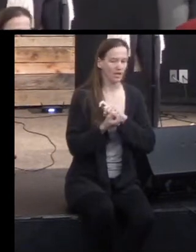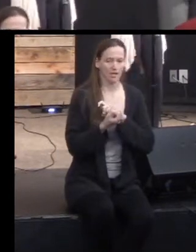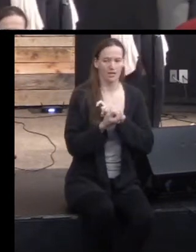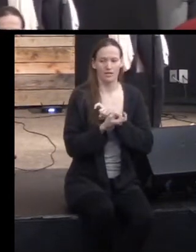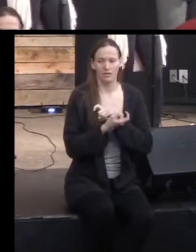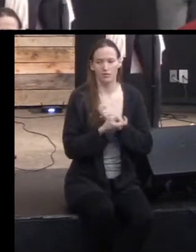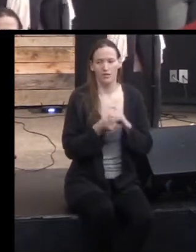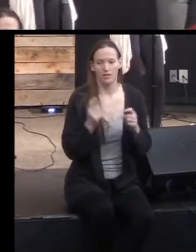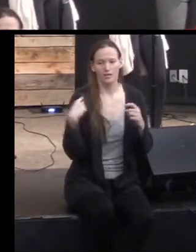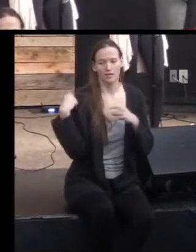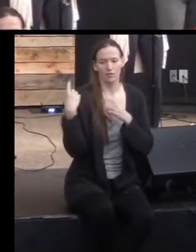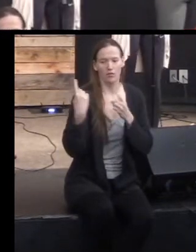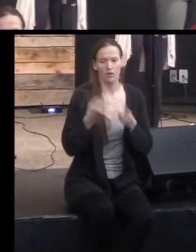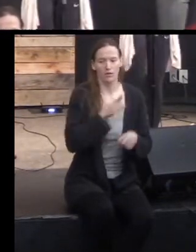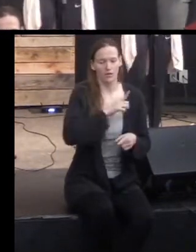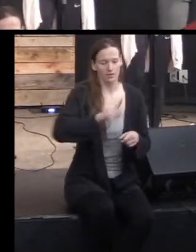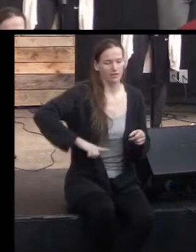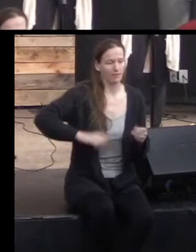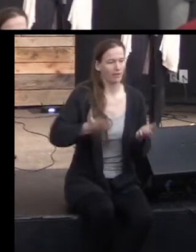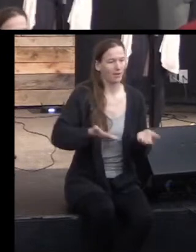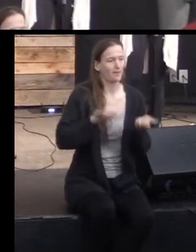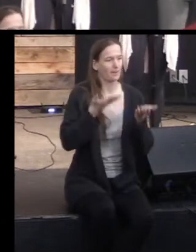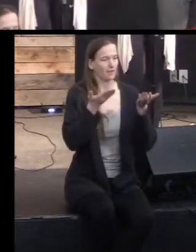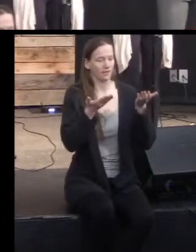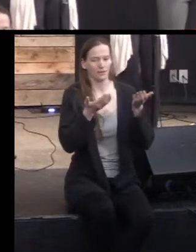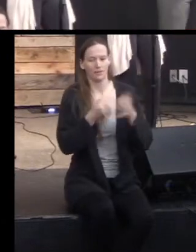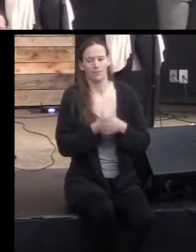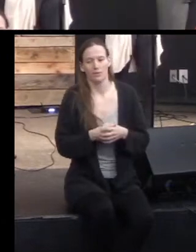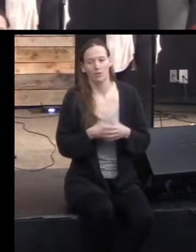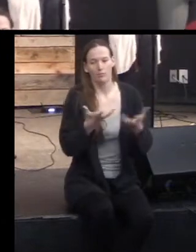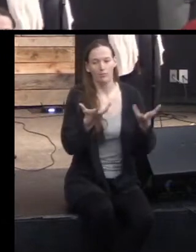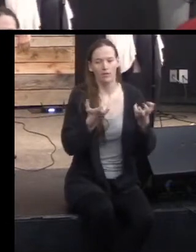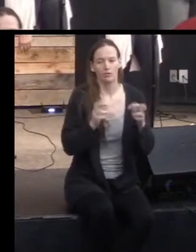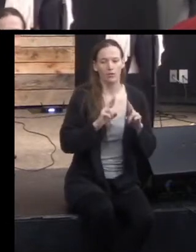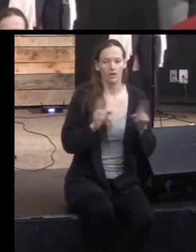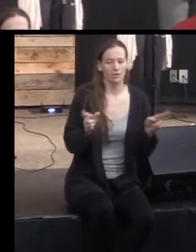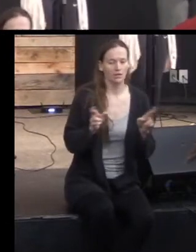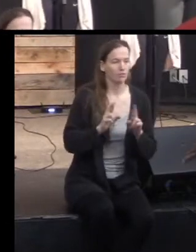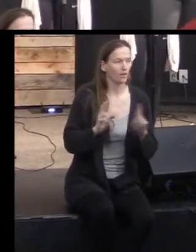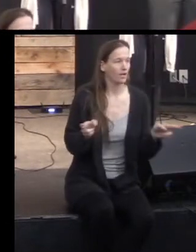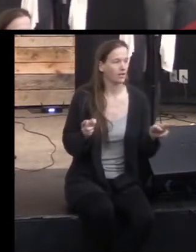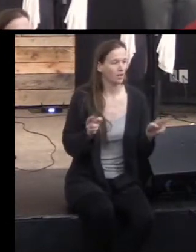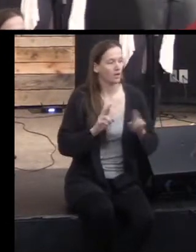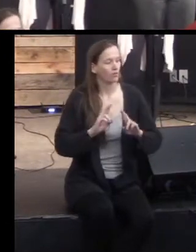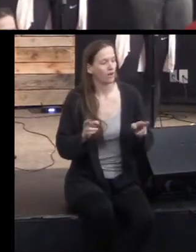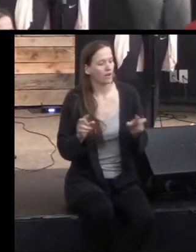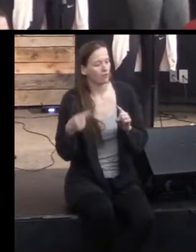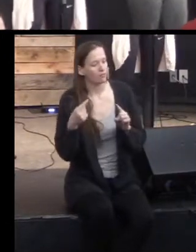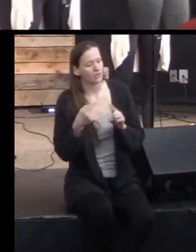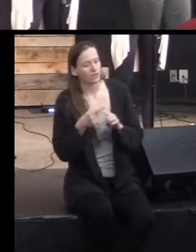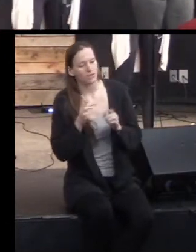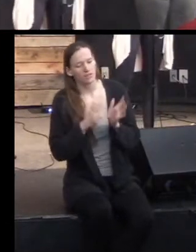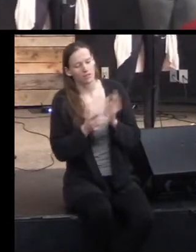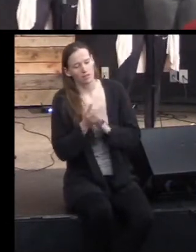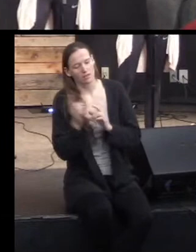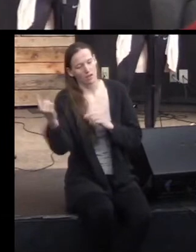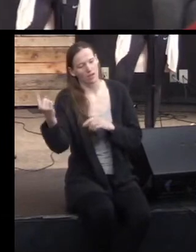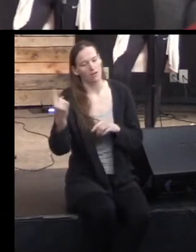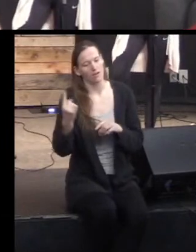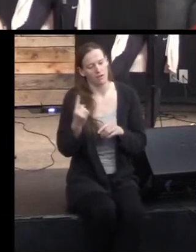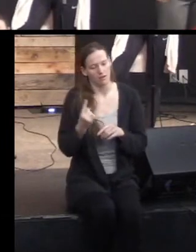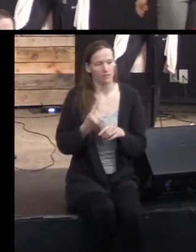I've been changed. Since the Lord has lifted me. And I wanna be ready. Ready when